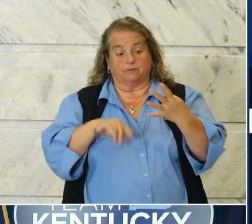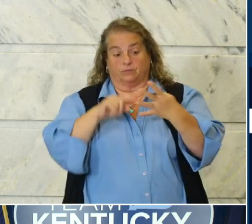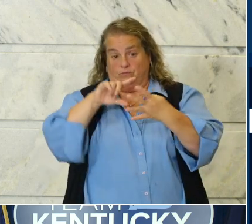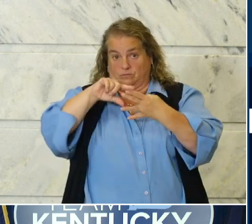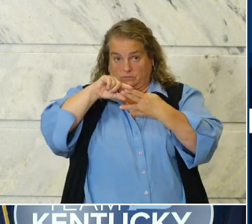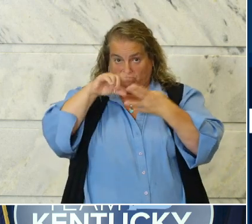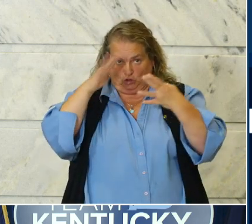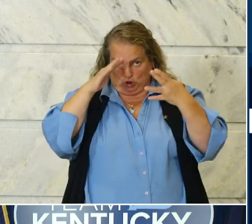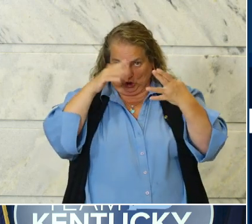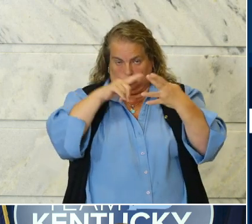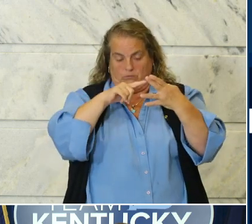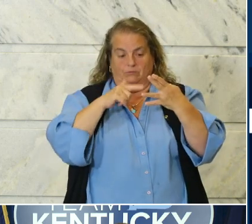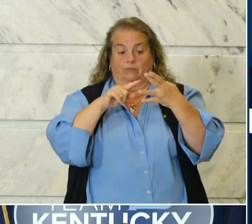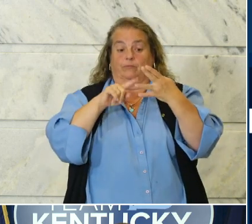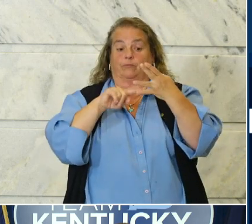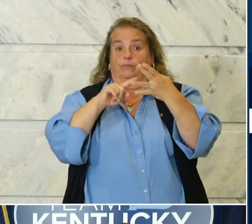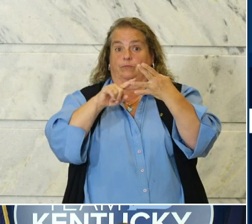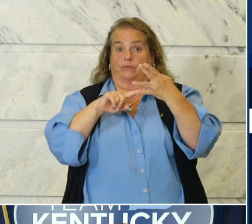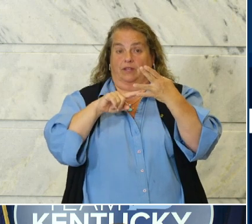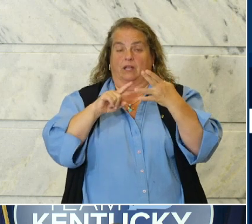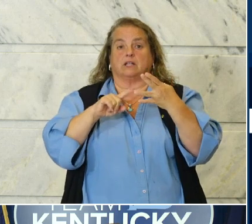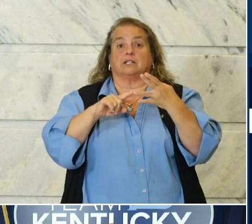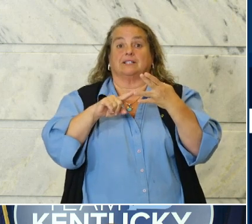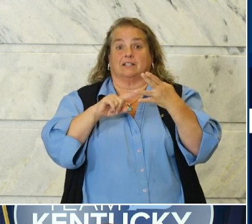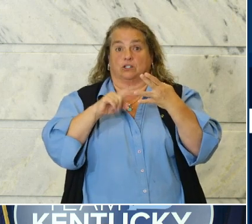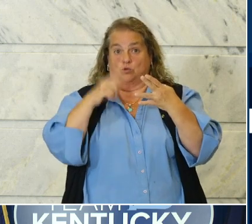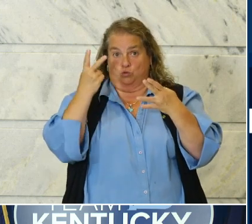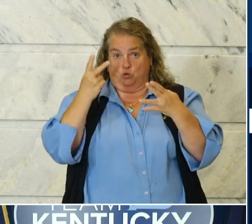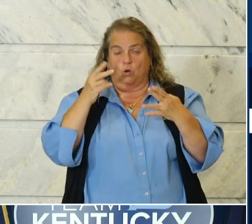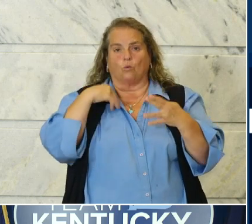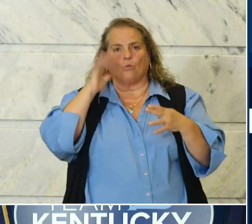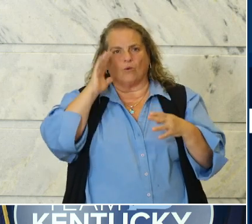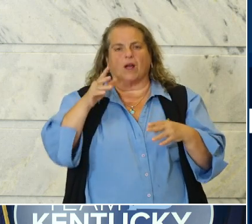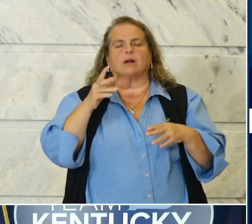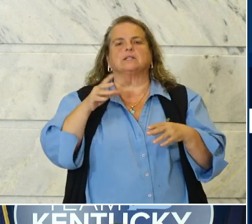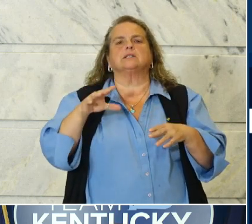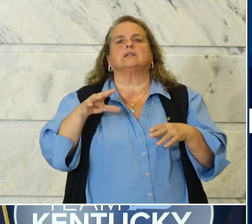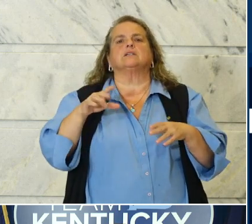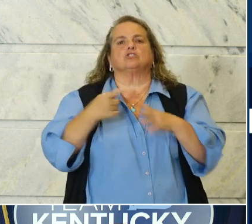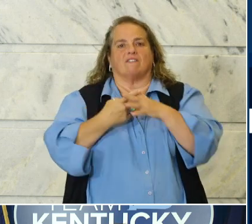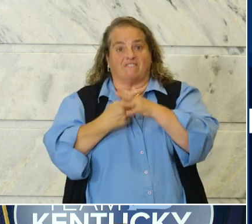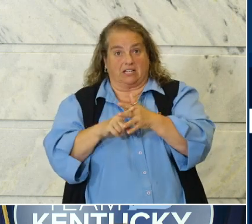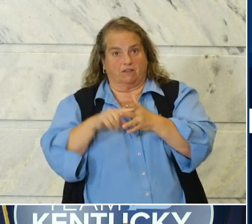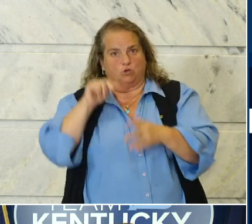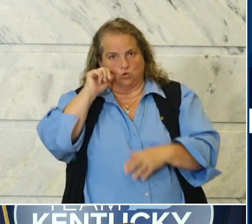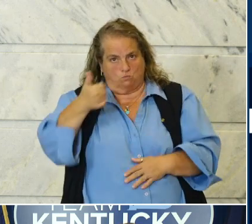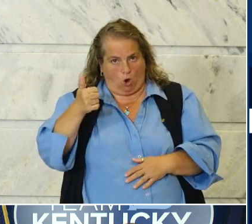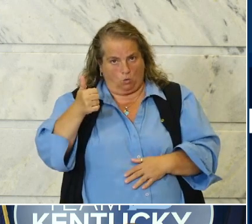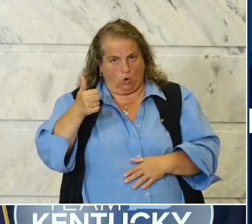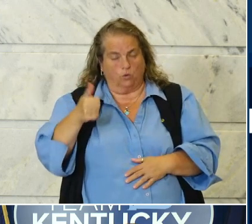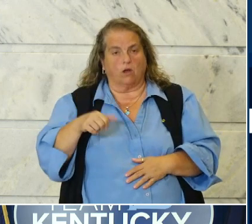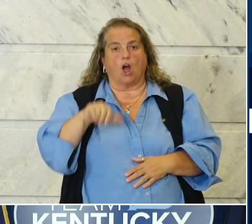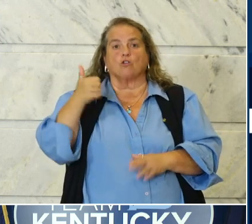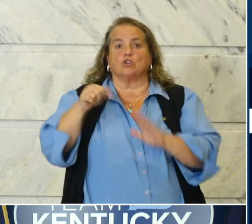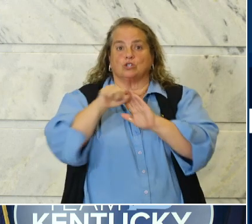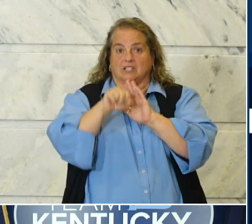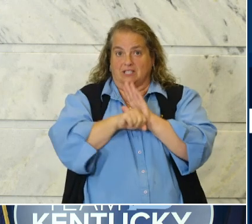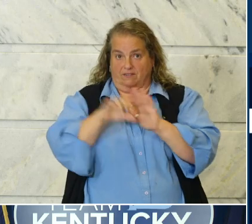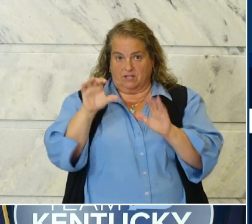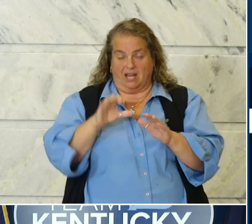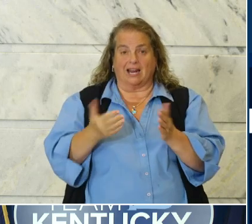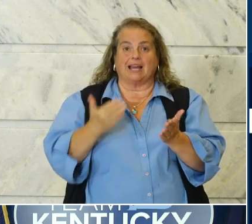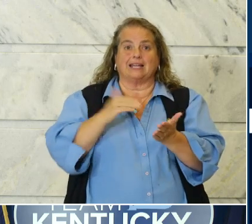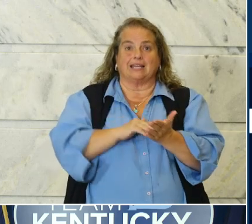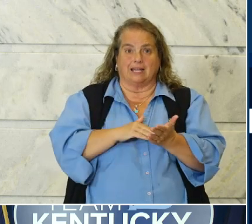steps we are taking effective tomorrow. They are steps that have been taken in other states. Again, they are